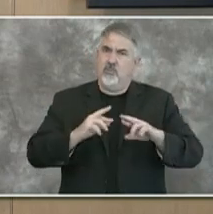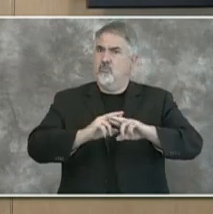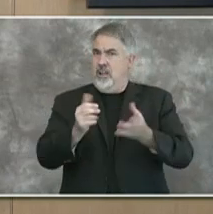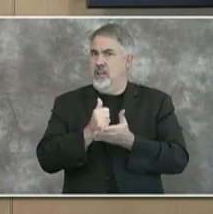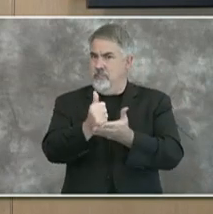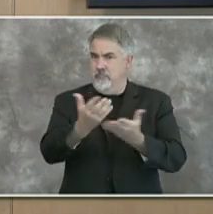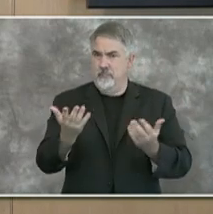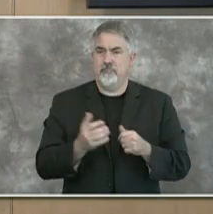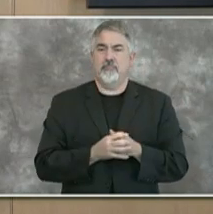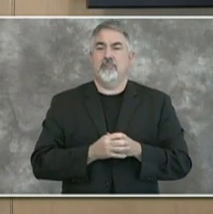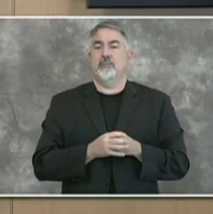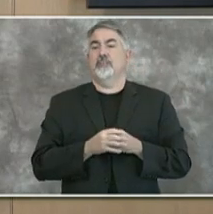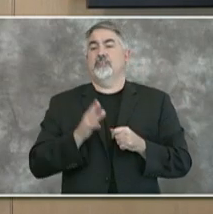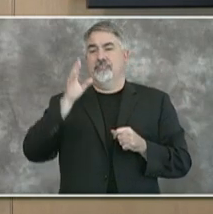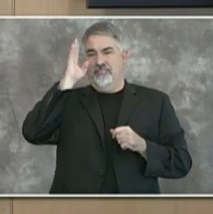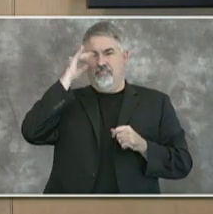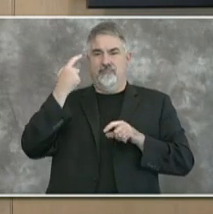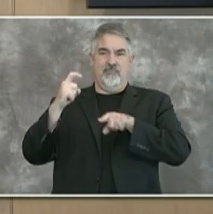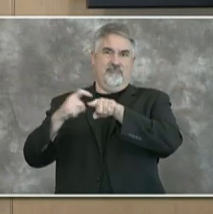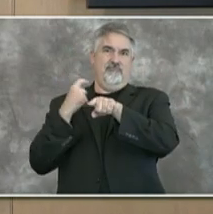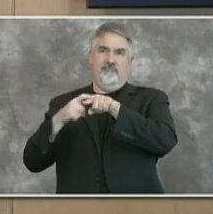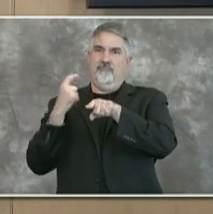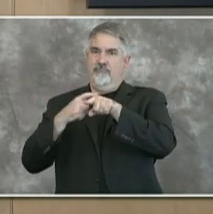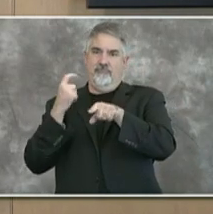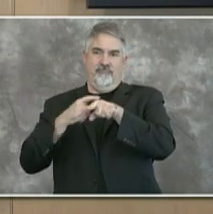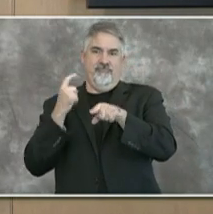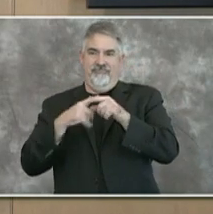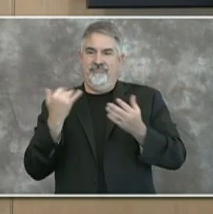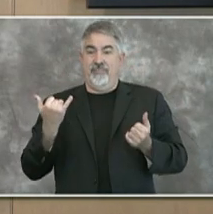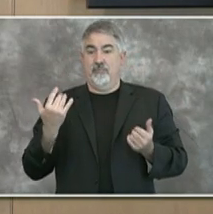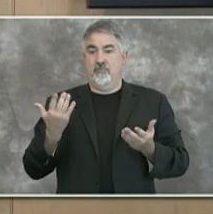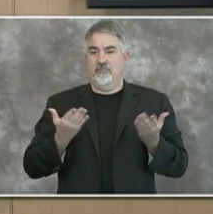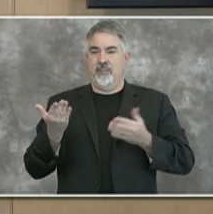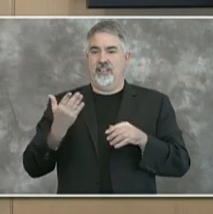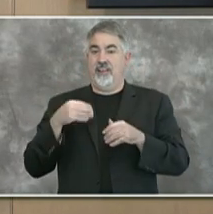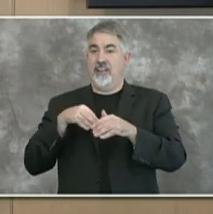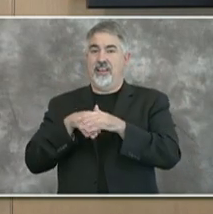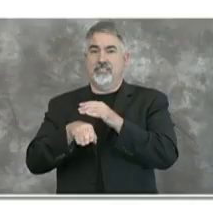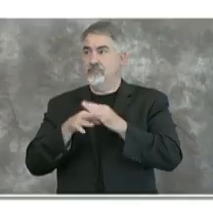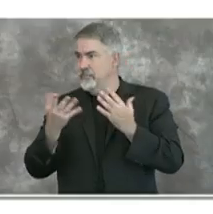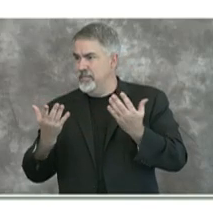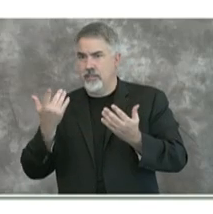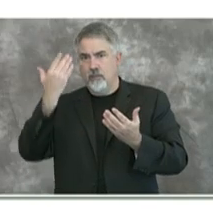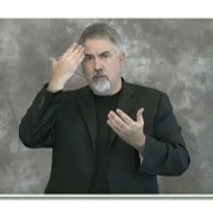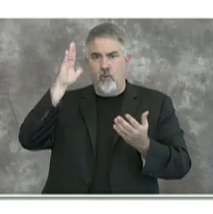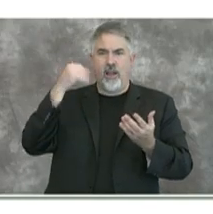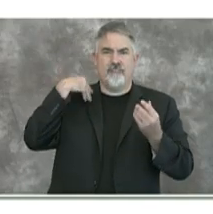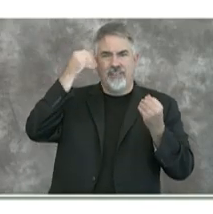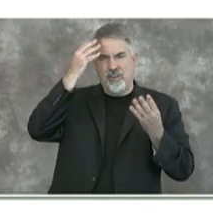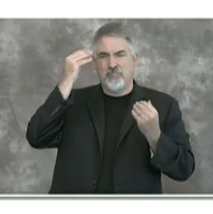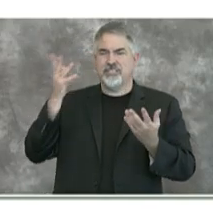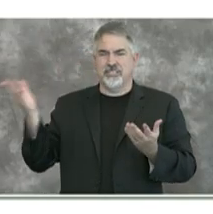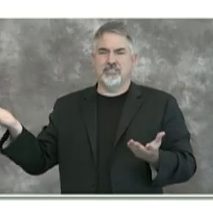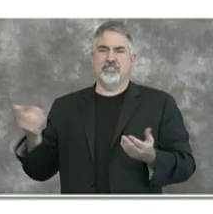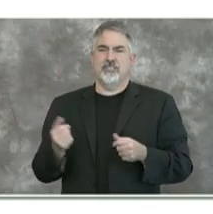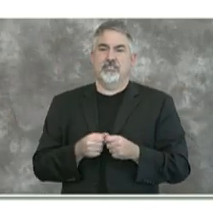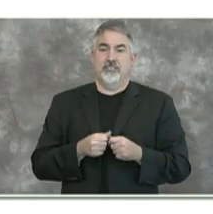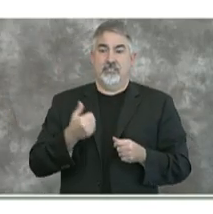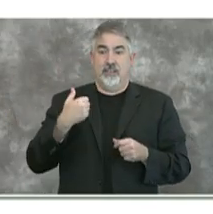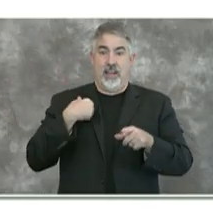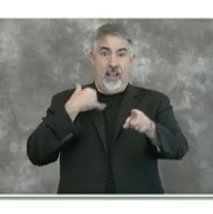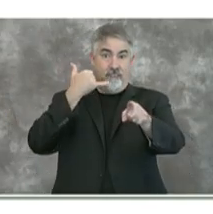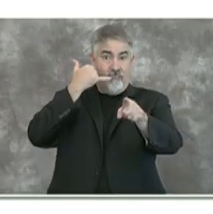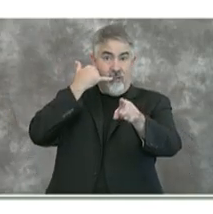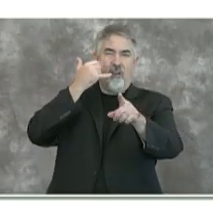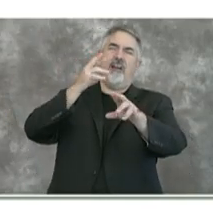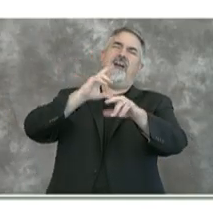fact, we're in a moment where ironically services may be more accessible. If you've got a phone, you can get care and you can talk